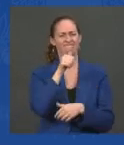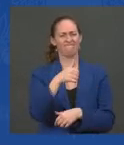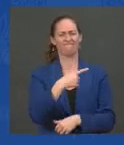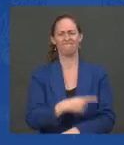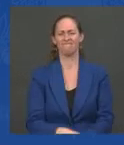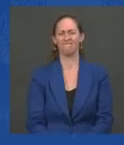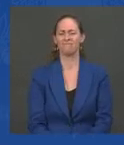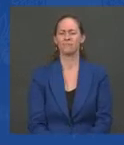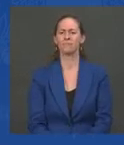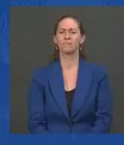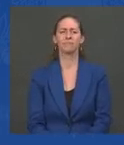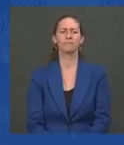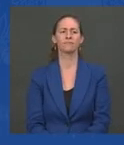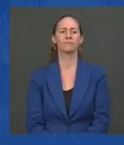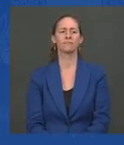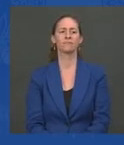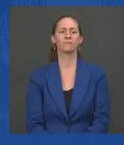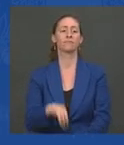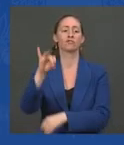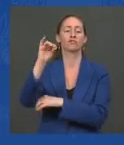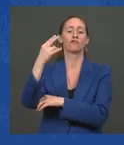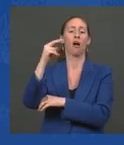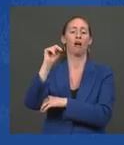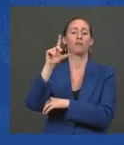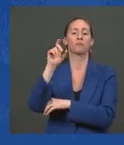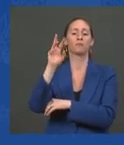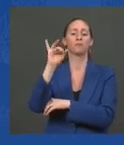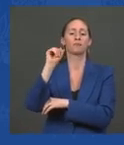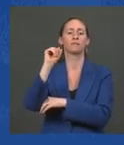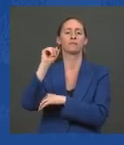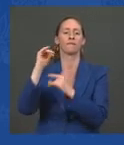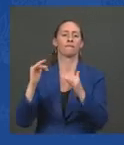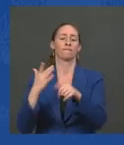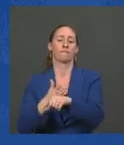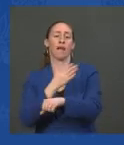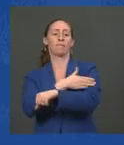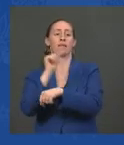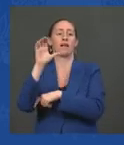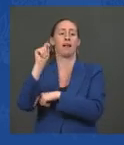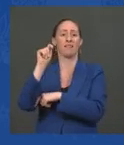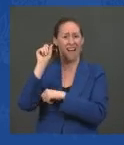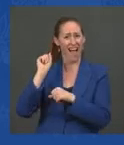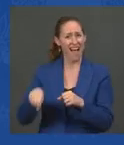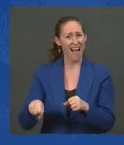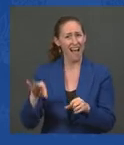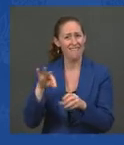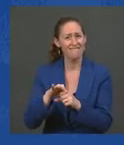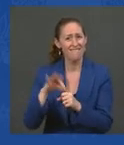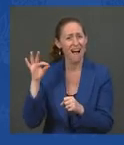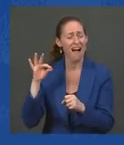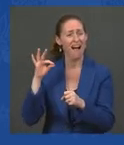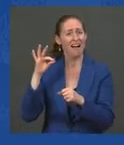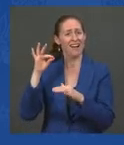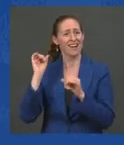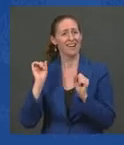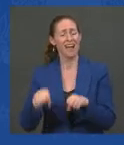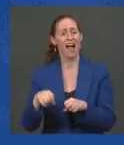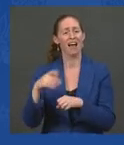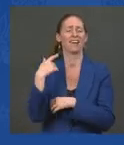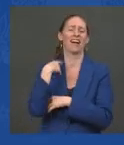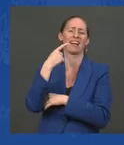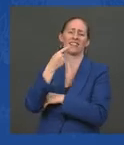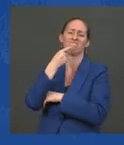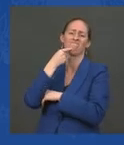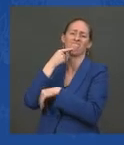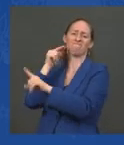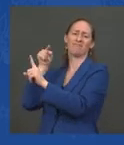been closed. John Lewis Voting Rights Act will soon come up for a vote, named after our dear friend we still miss dearly, but whose voice we hear every day